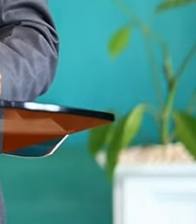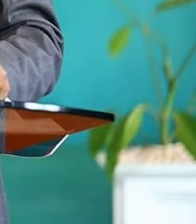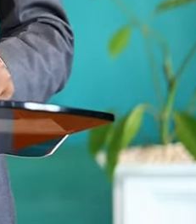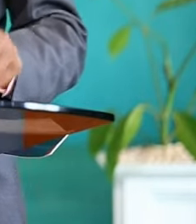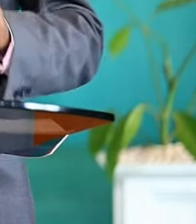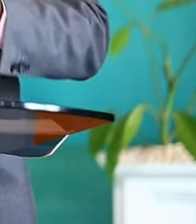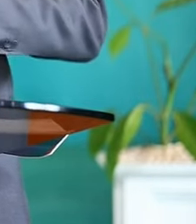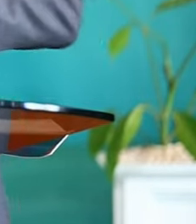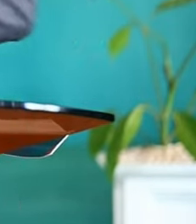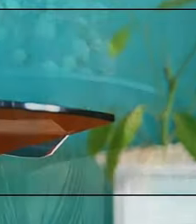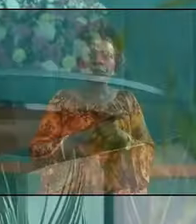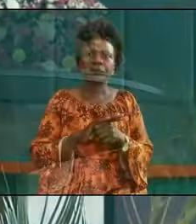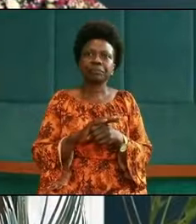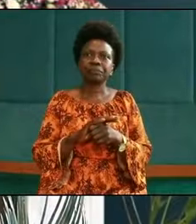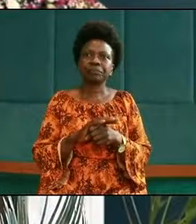Thank you so much